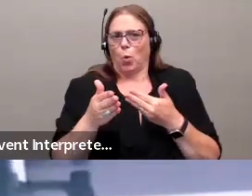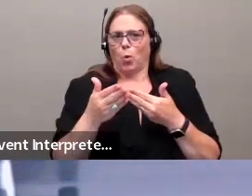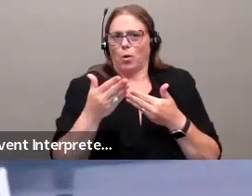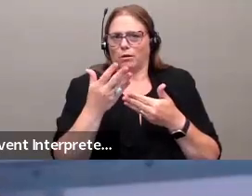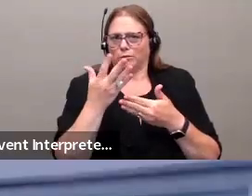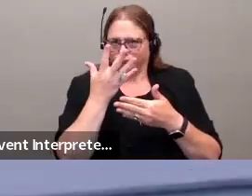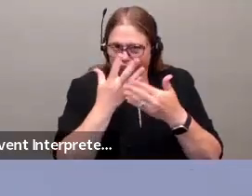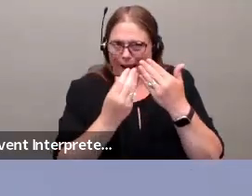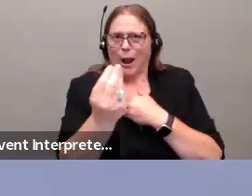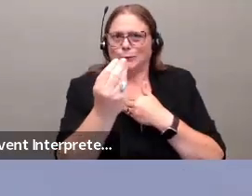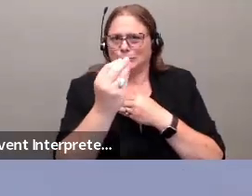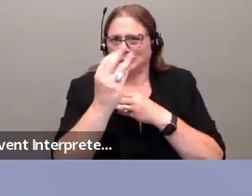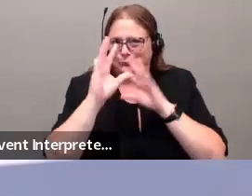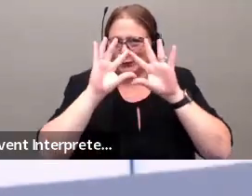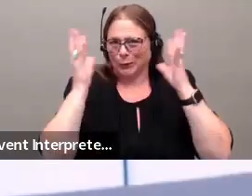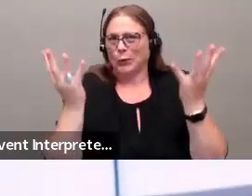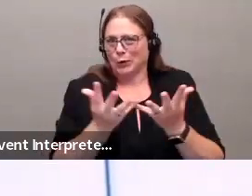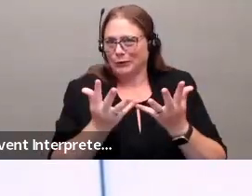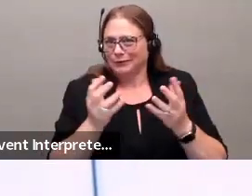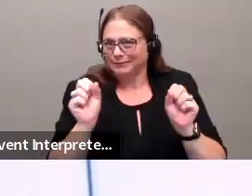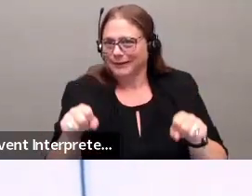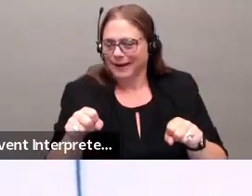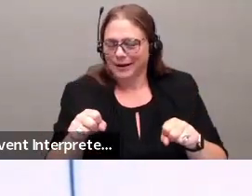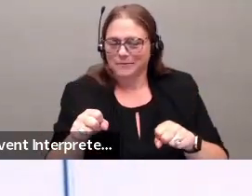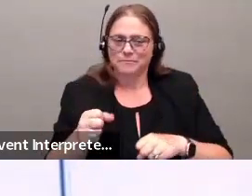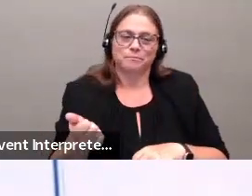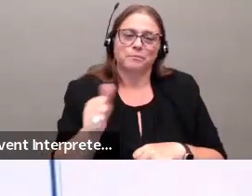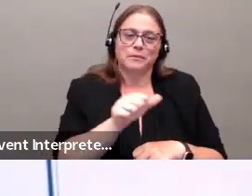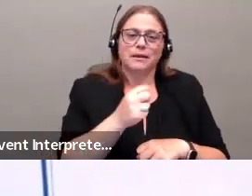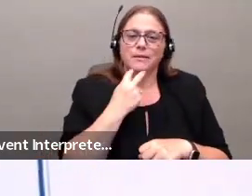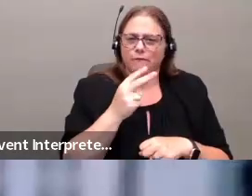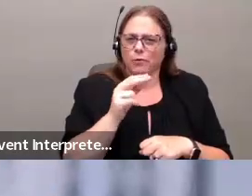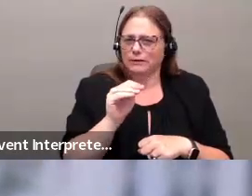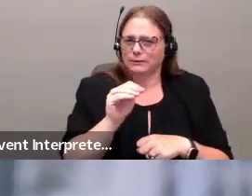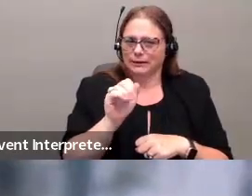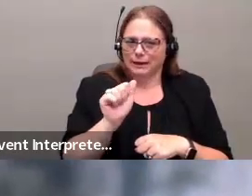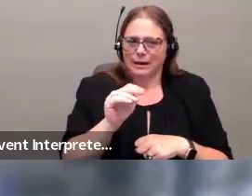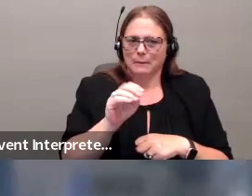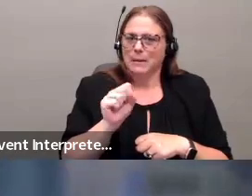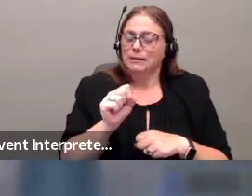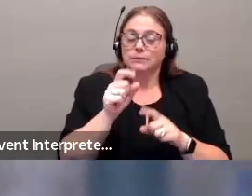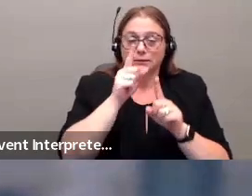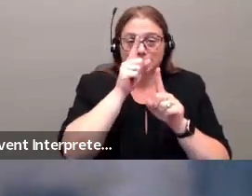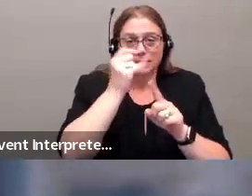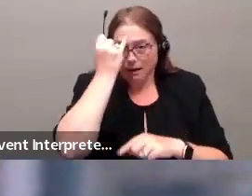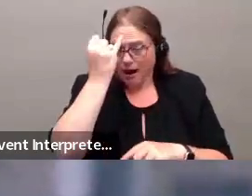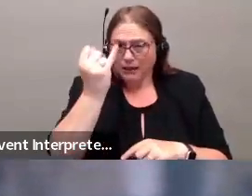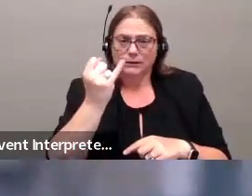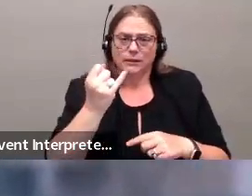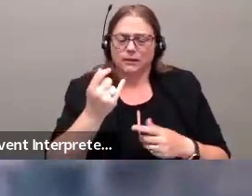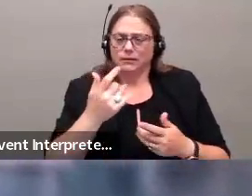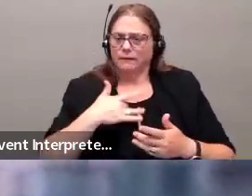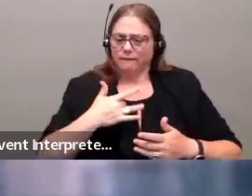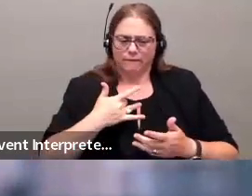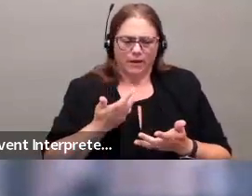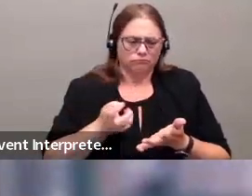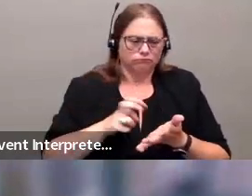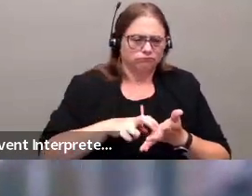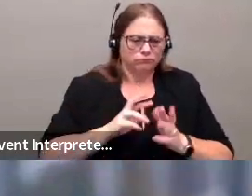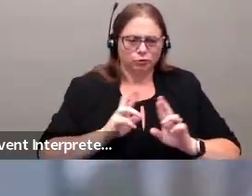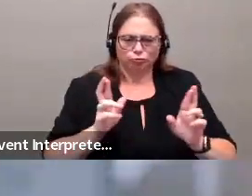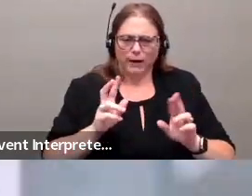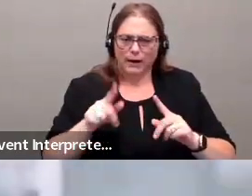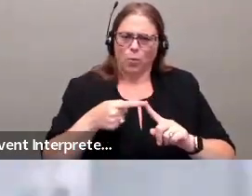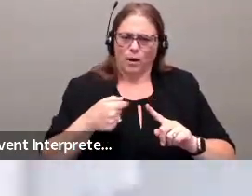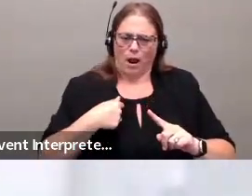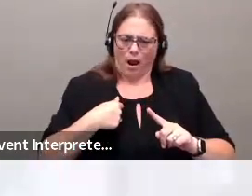And the goal really is that you are back on your feet and you are able to start your own mobility journey at the outset. I think